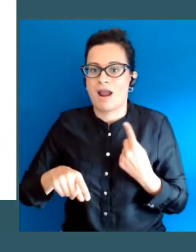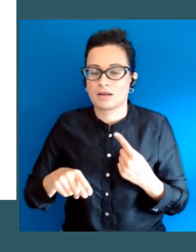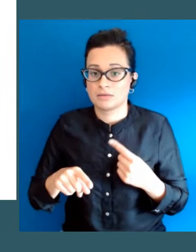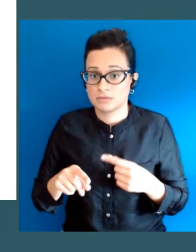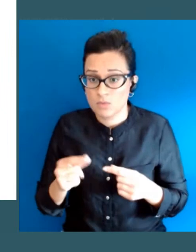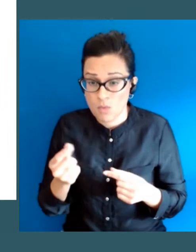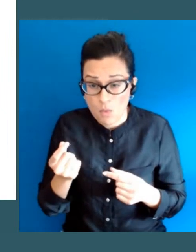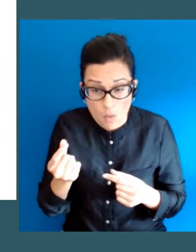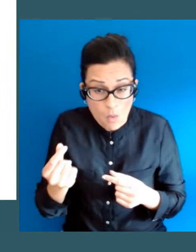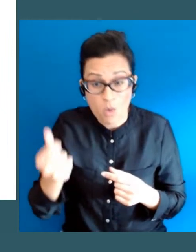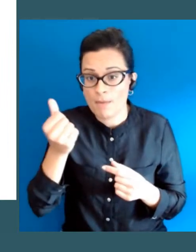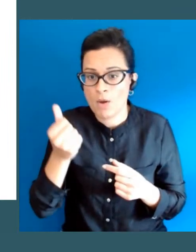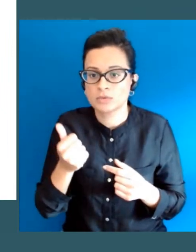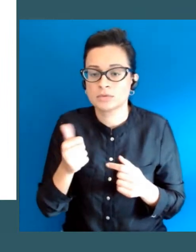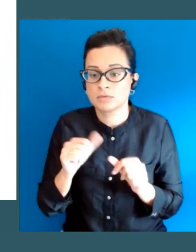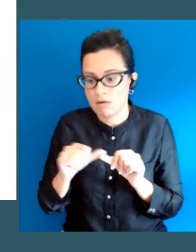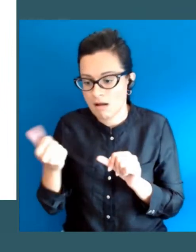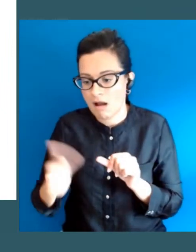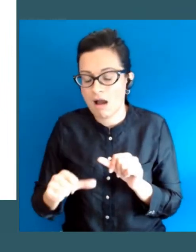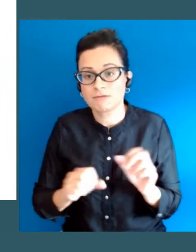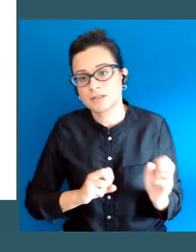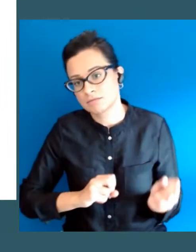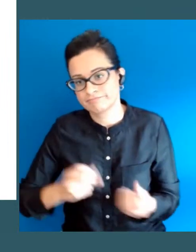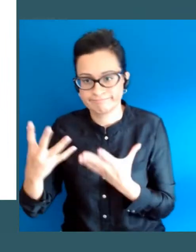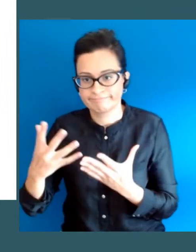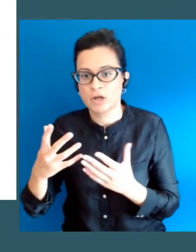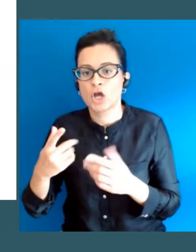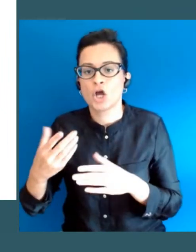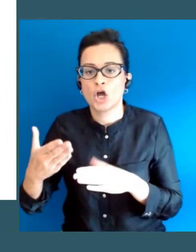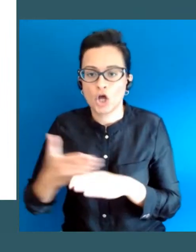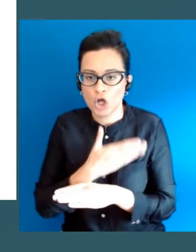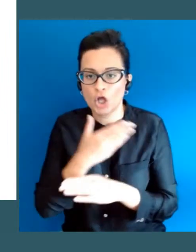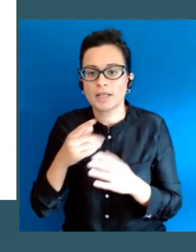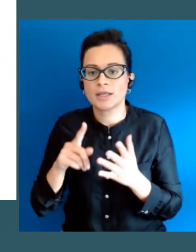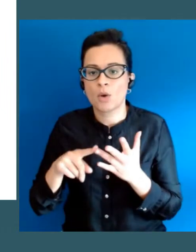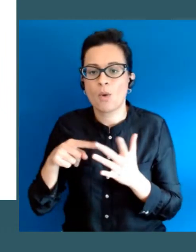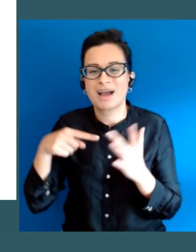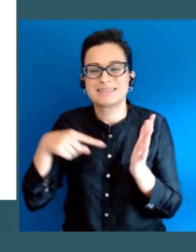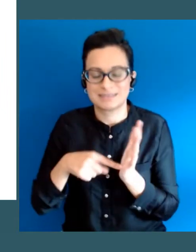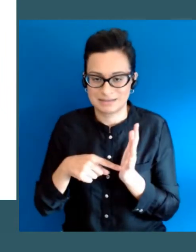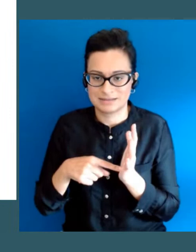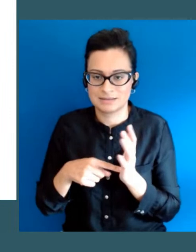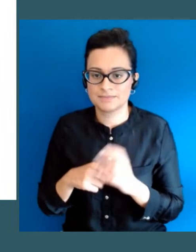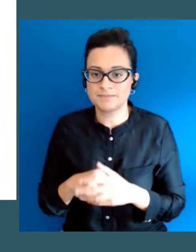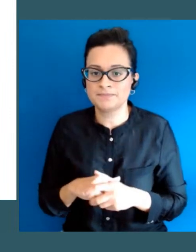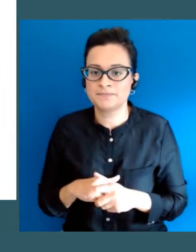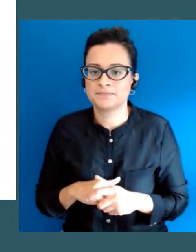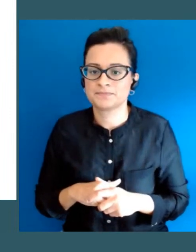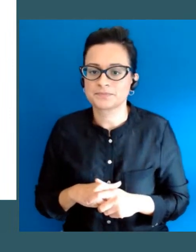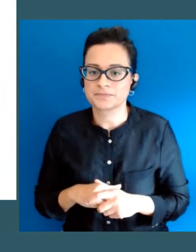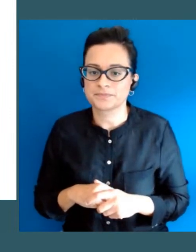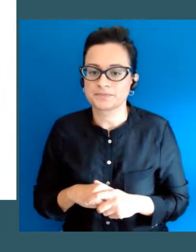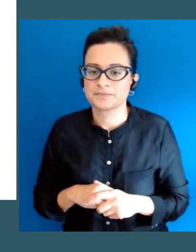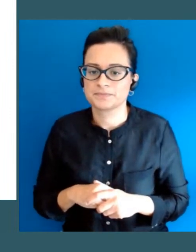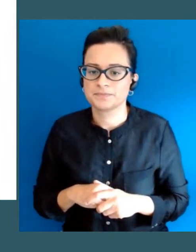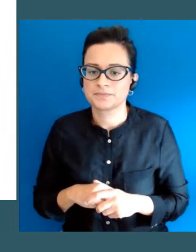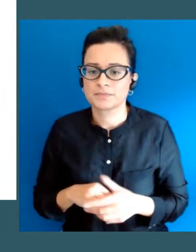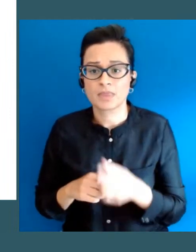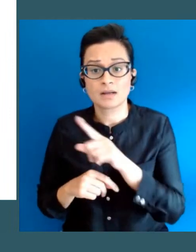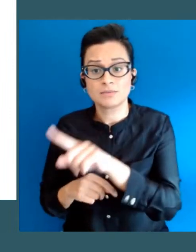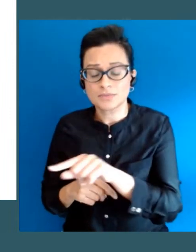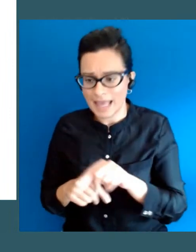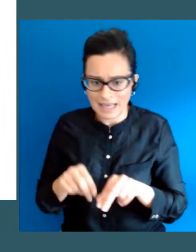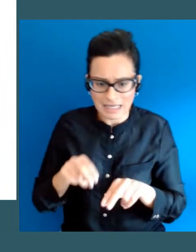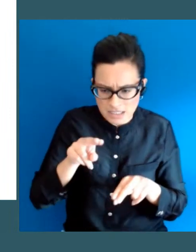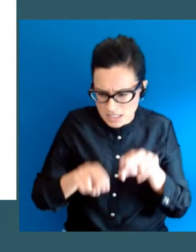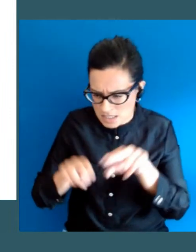soon afterwards recruited to the early oral immunotherapy. They evaluated the